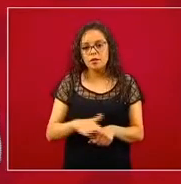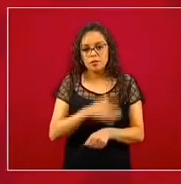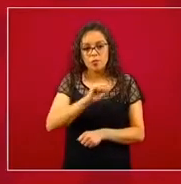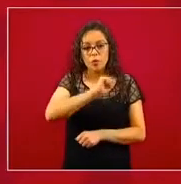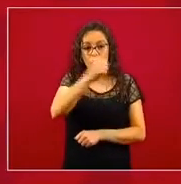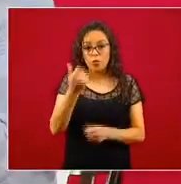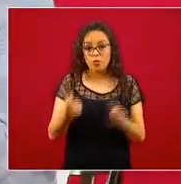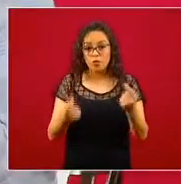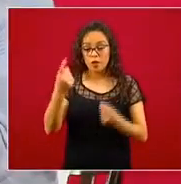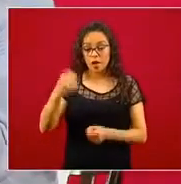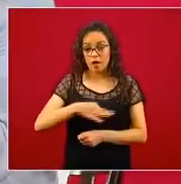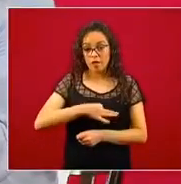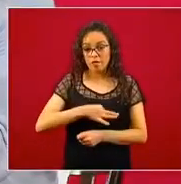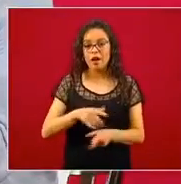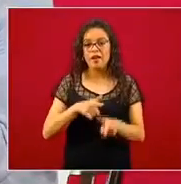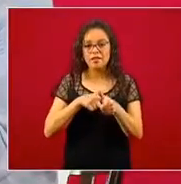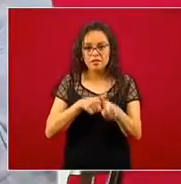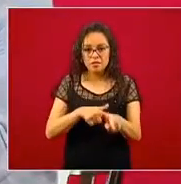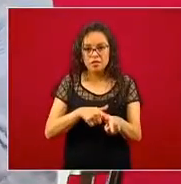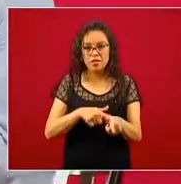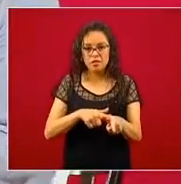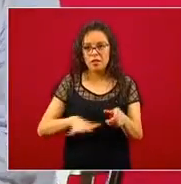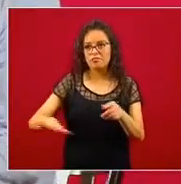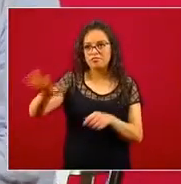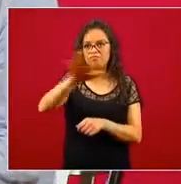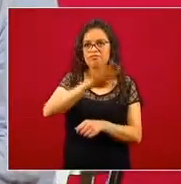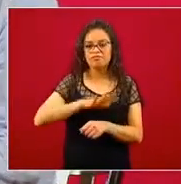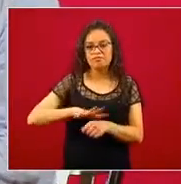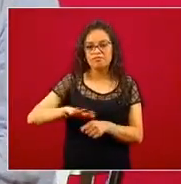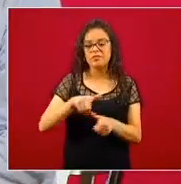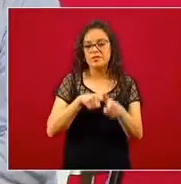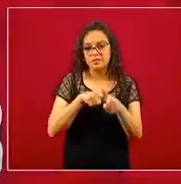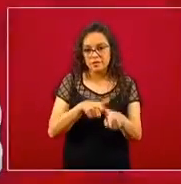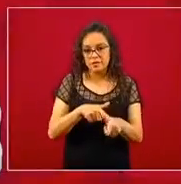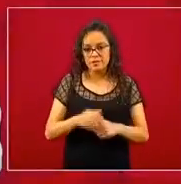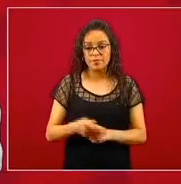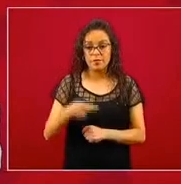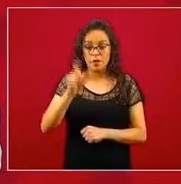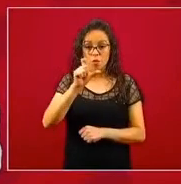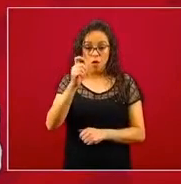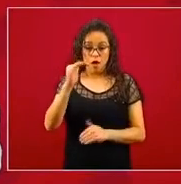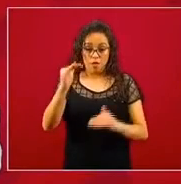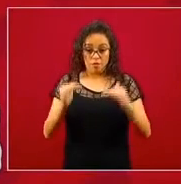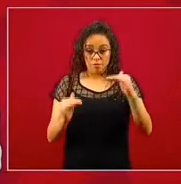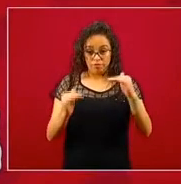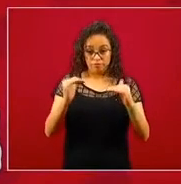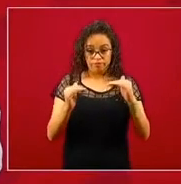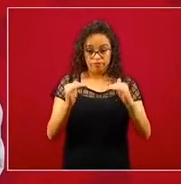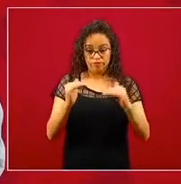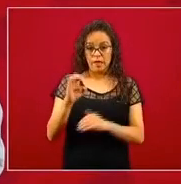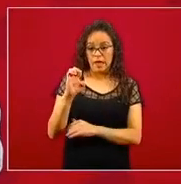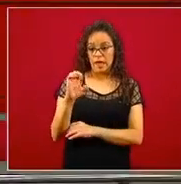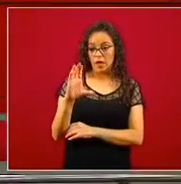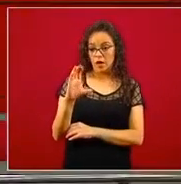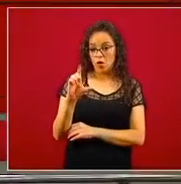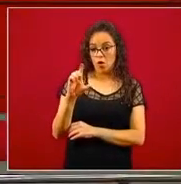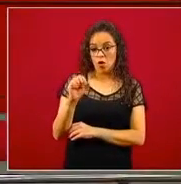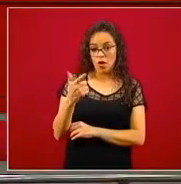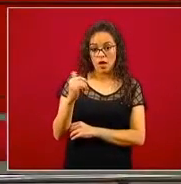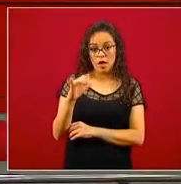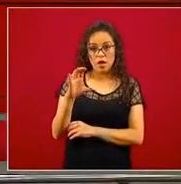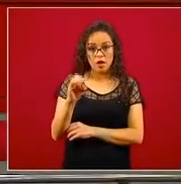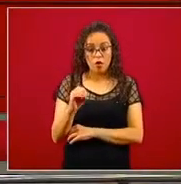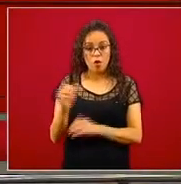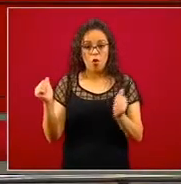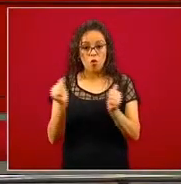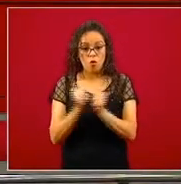other coronaviruses circulating. And as long as we establish an ecological balance with the